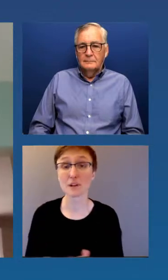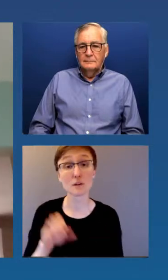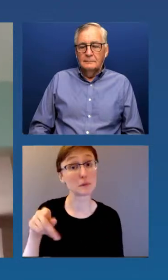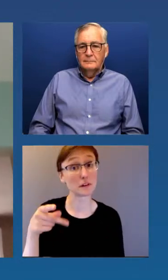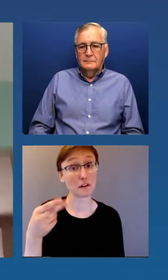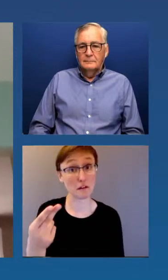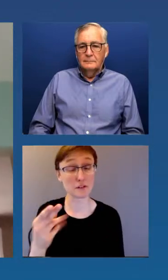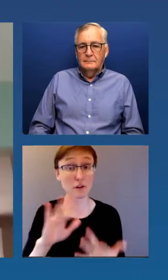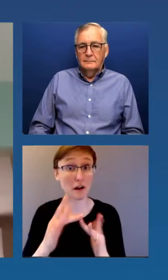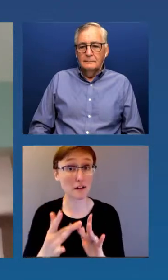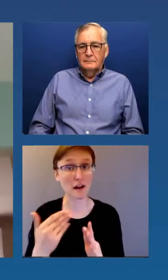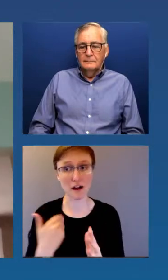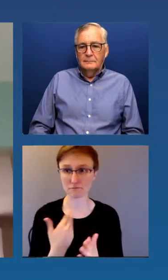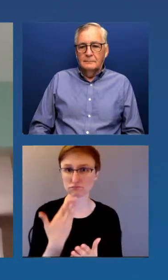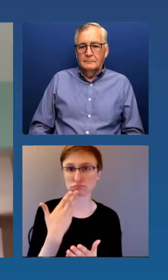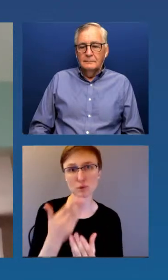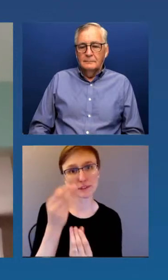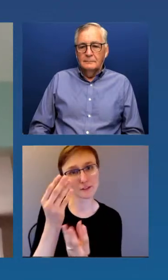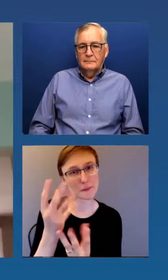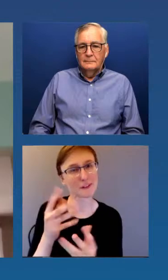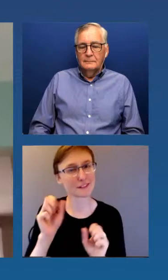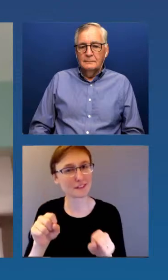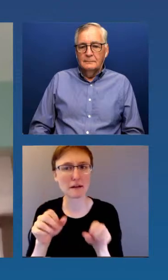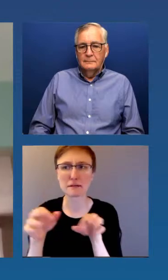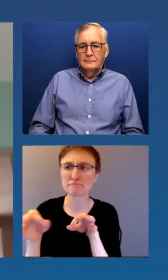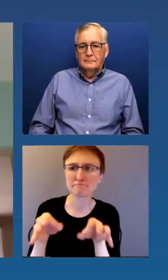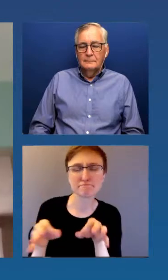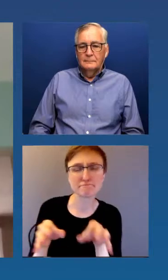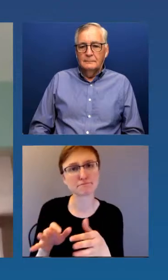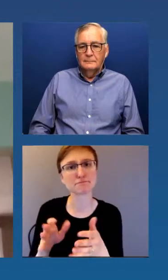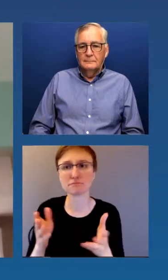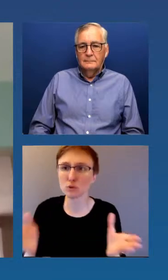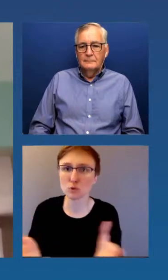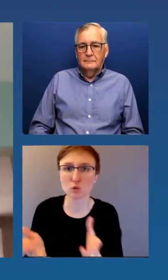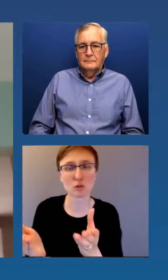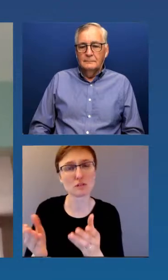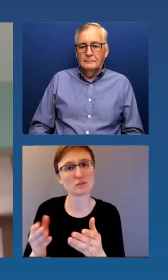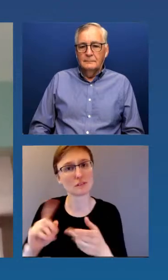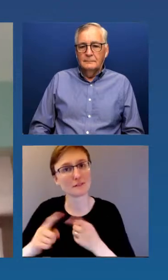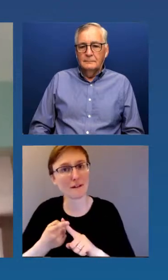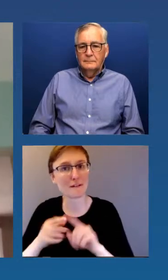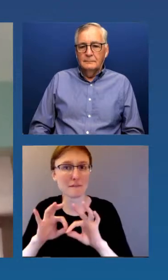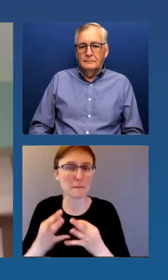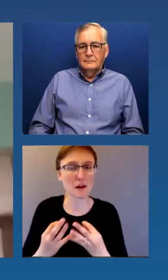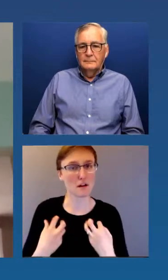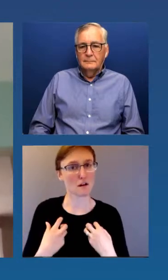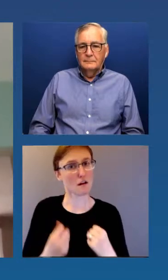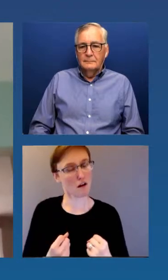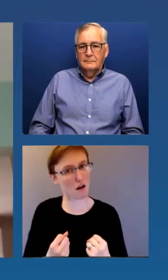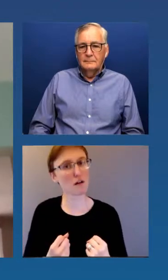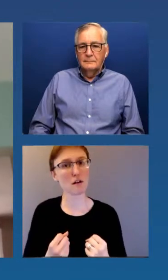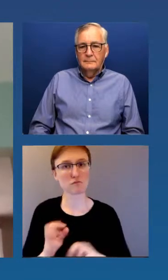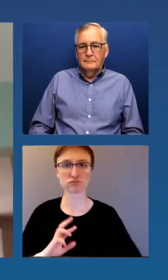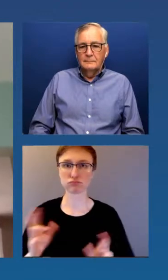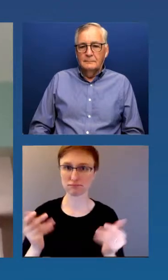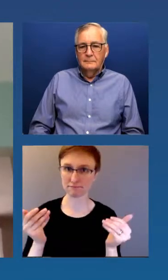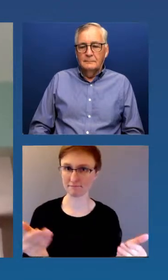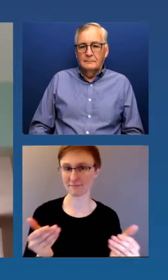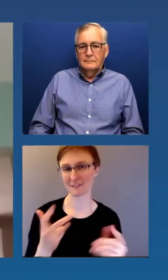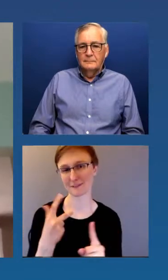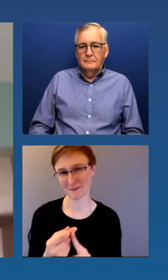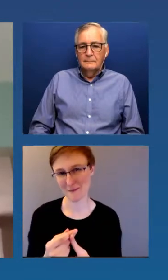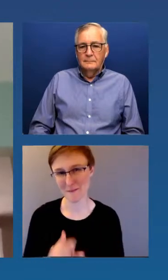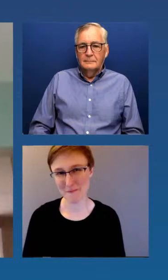to help your loved ones and the people you live or work with to feel more confident in getting the COVID-19 vaccine. Thank